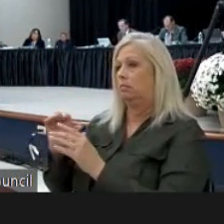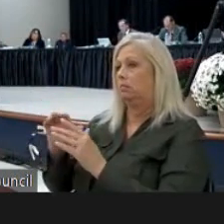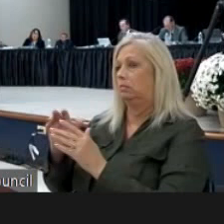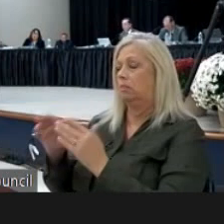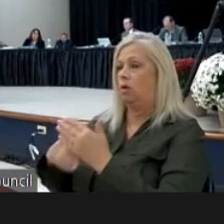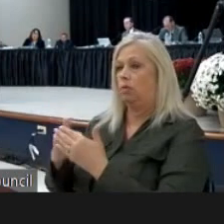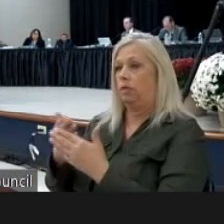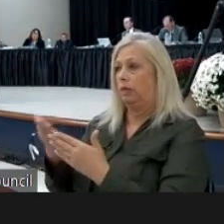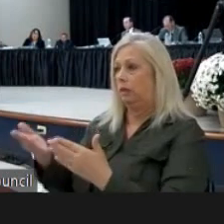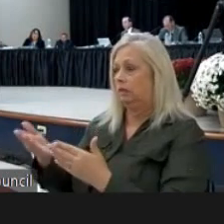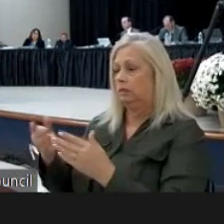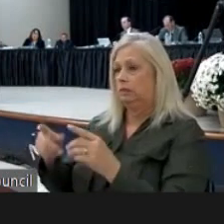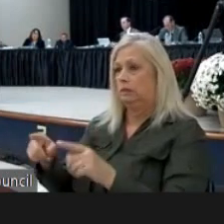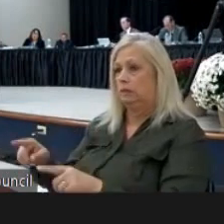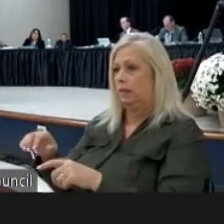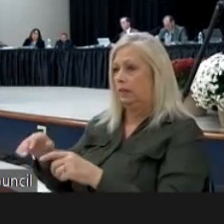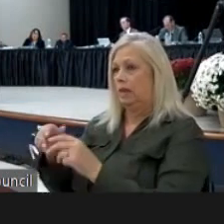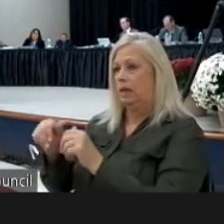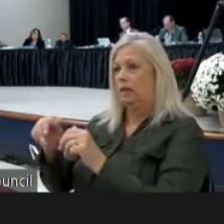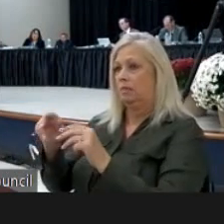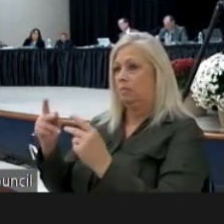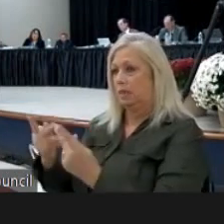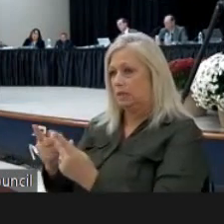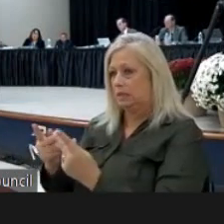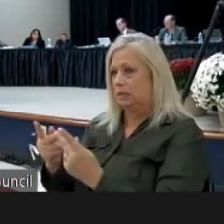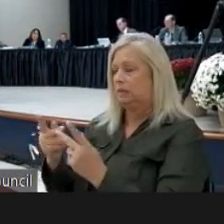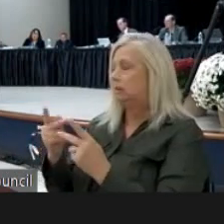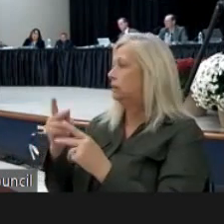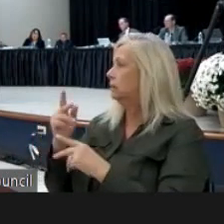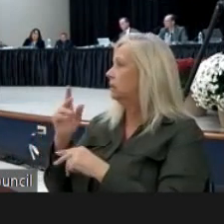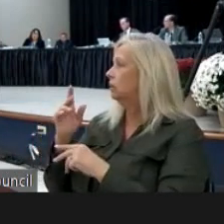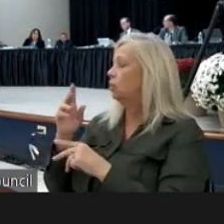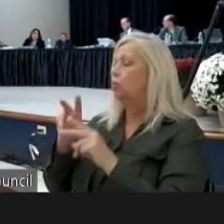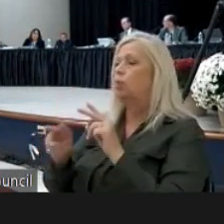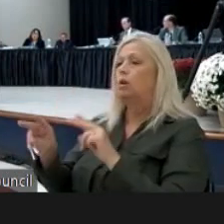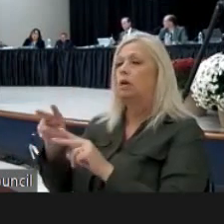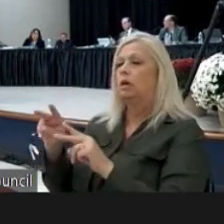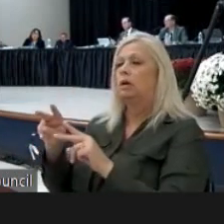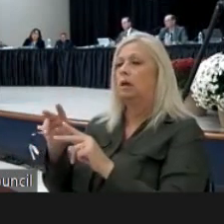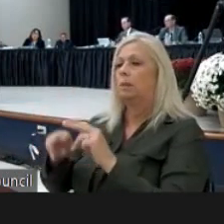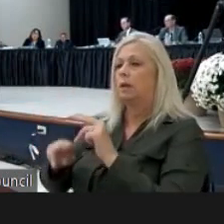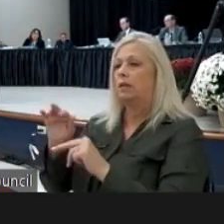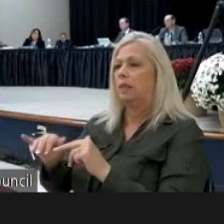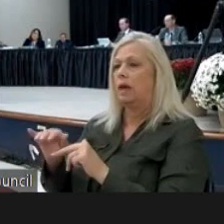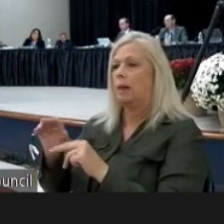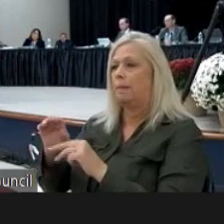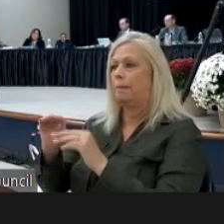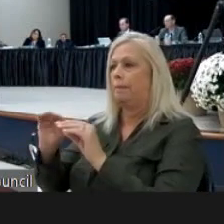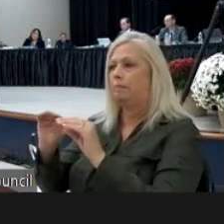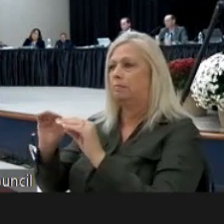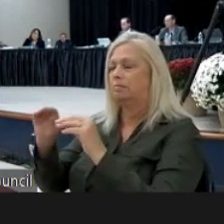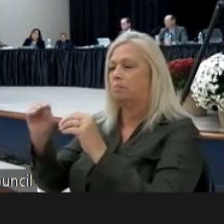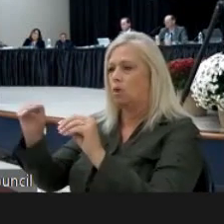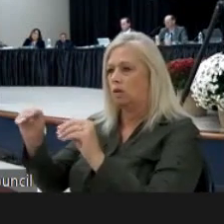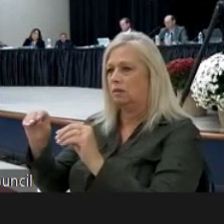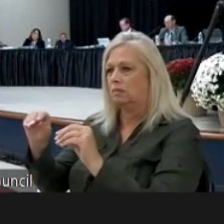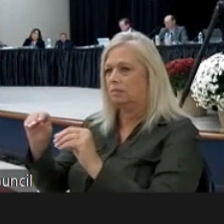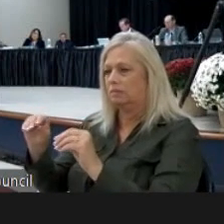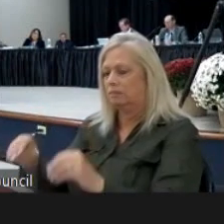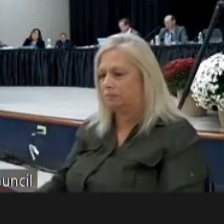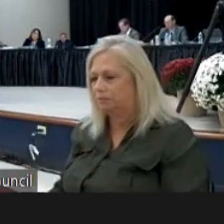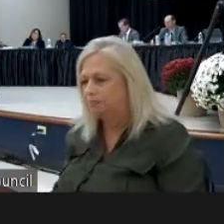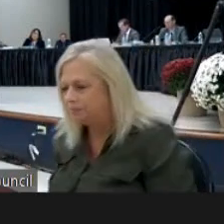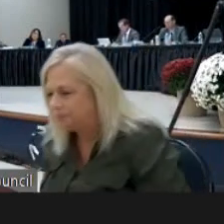architects summed it up pretty well. We're essentially building a Manhattan or LA type hotel in the Waco market. So there's some compatibility issues